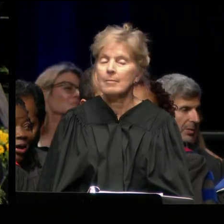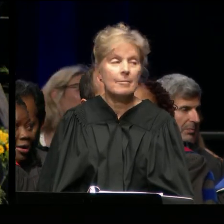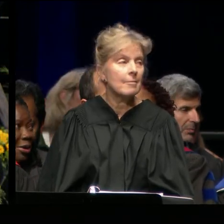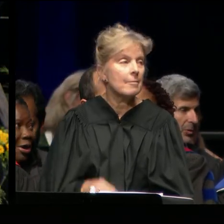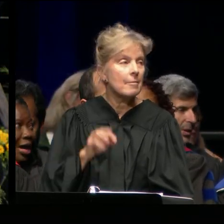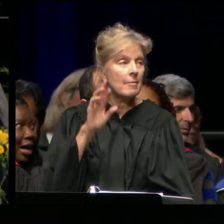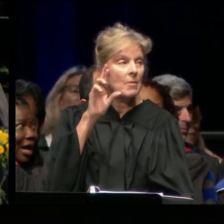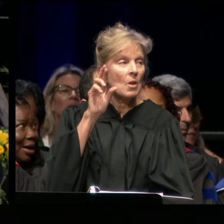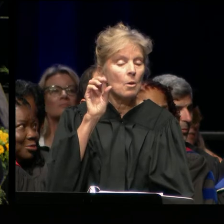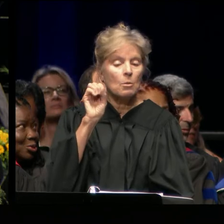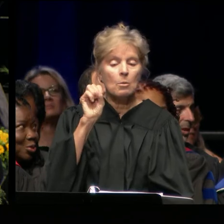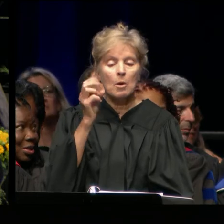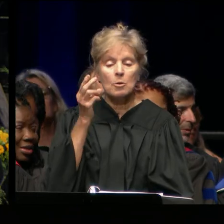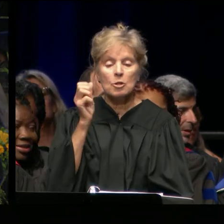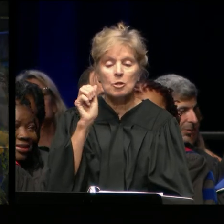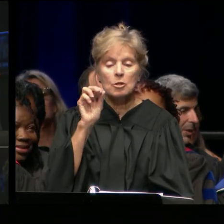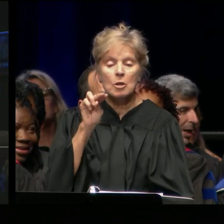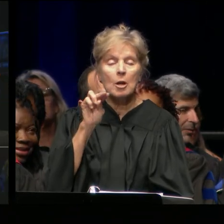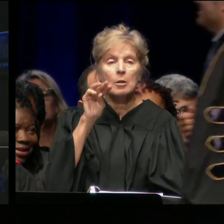Roshan Mudassar.